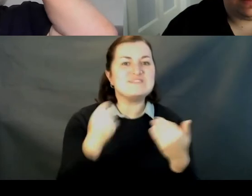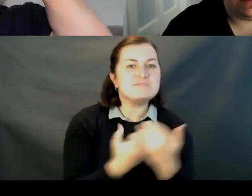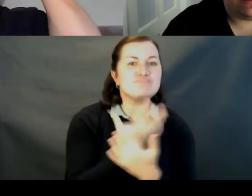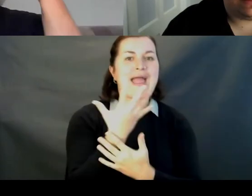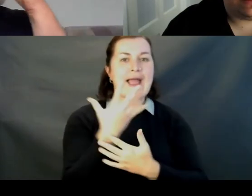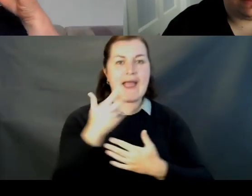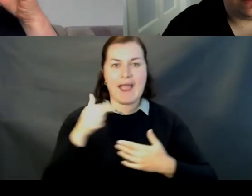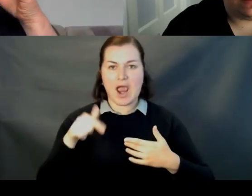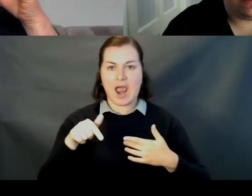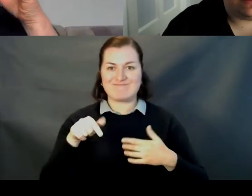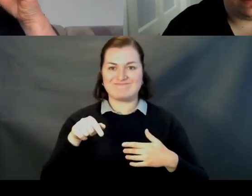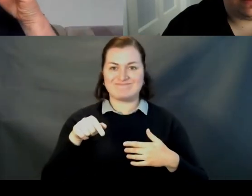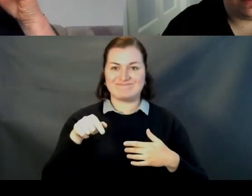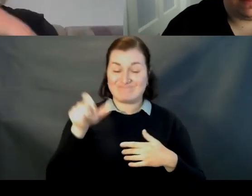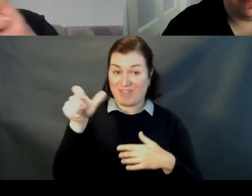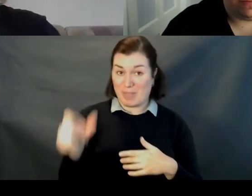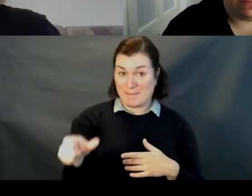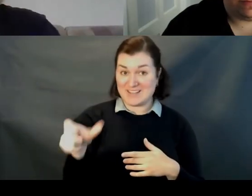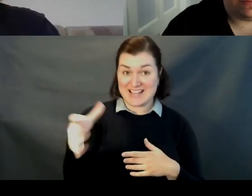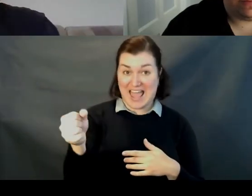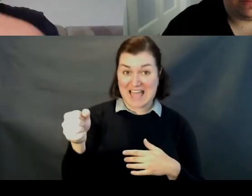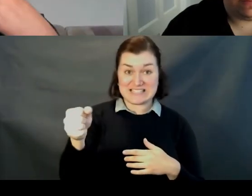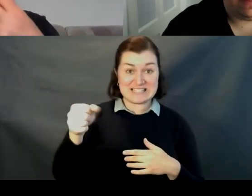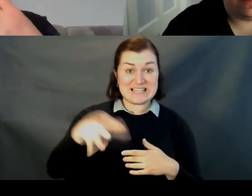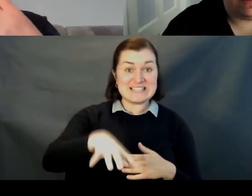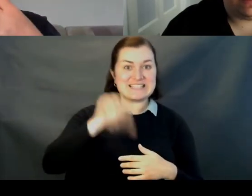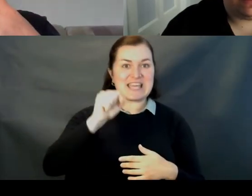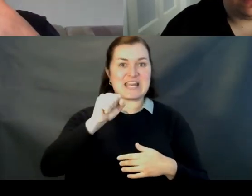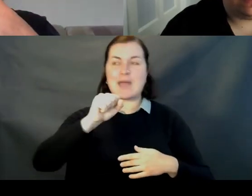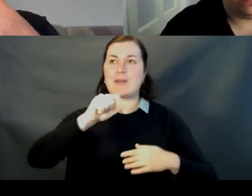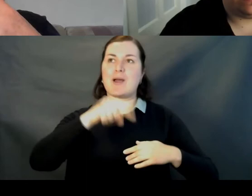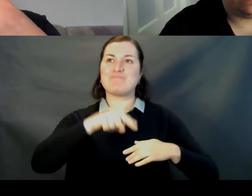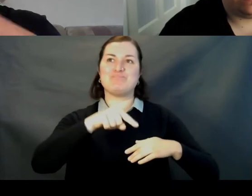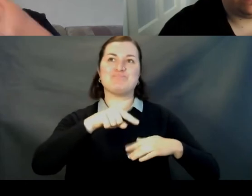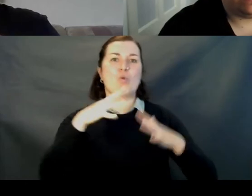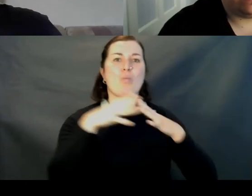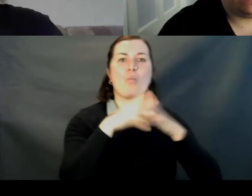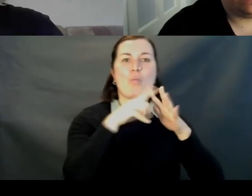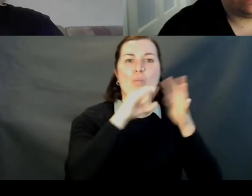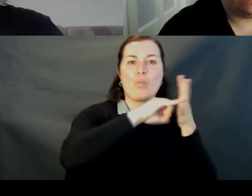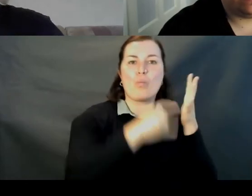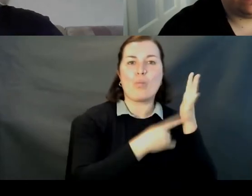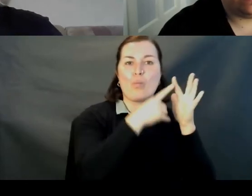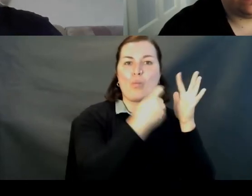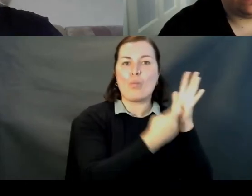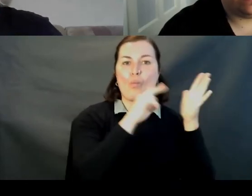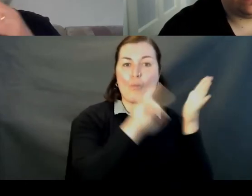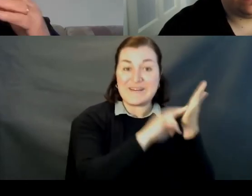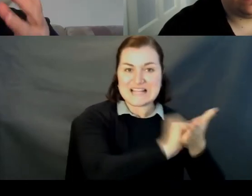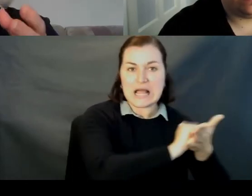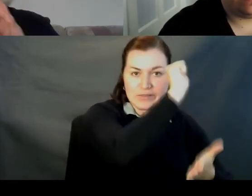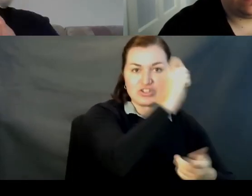somebody who has taken a Western cultural form and she's adapted into South Indian dance. And